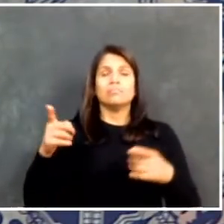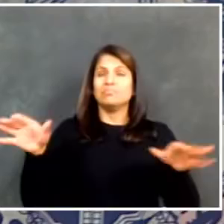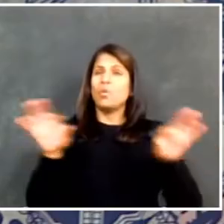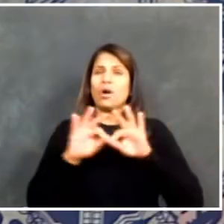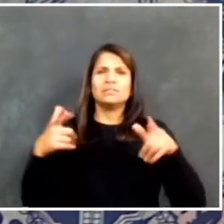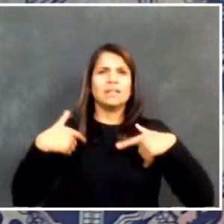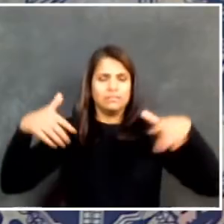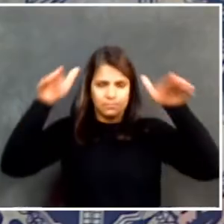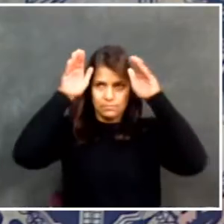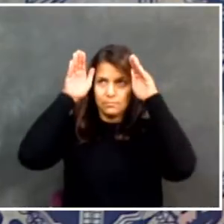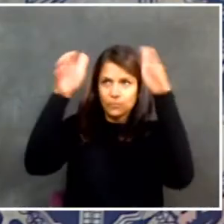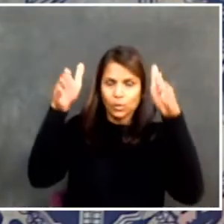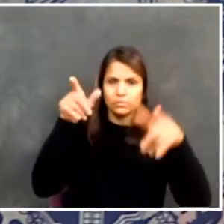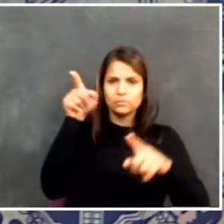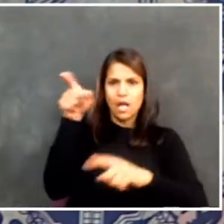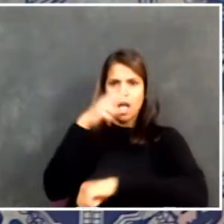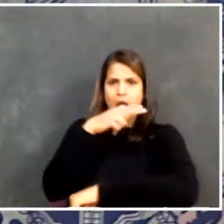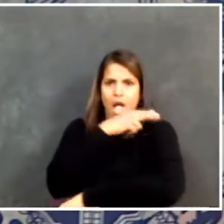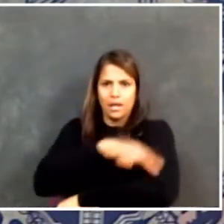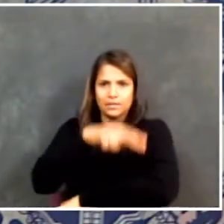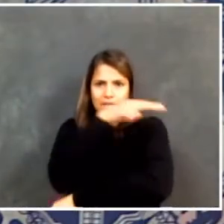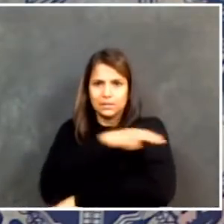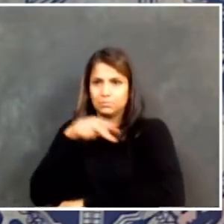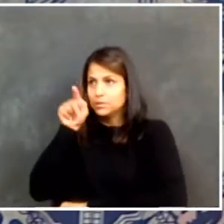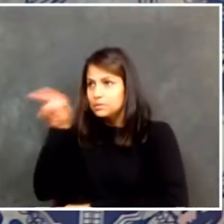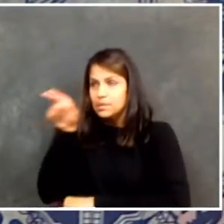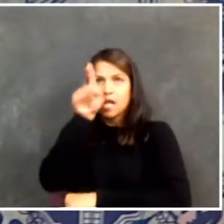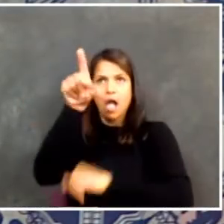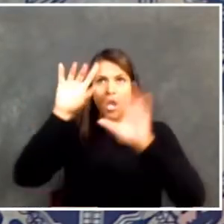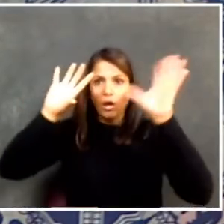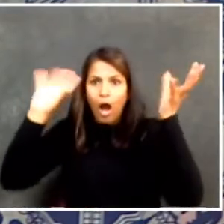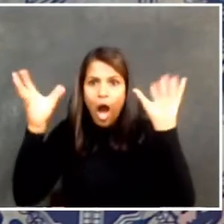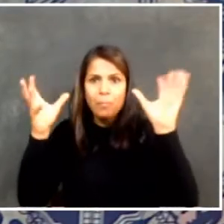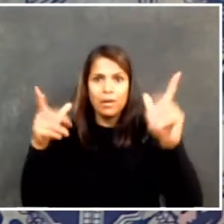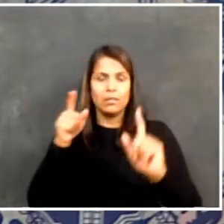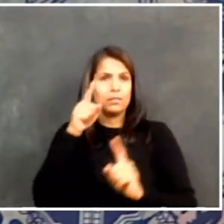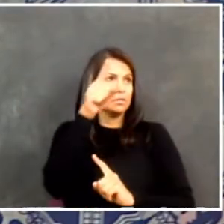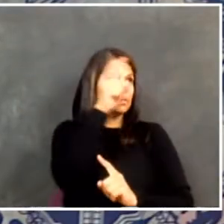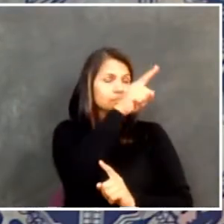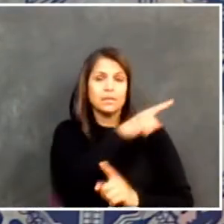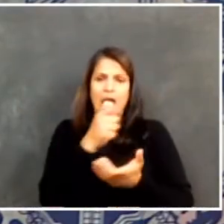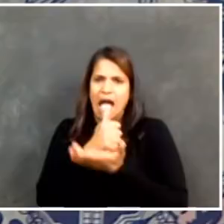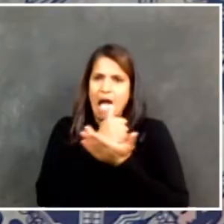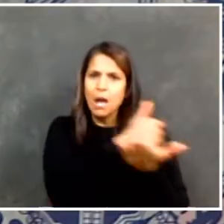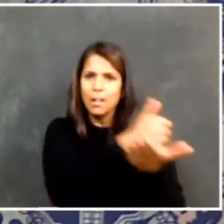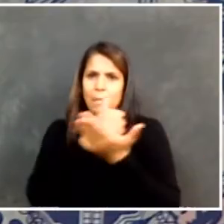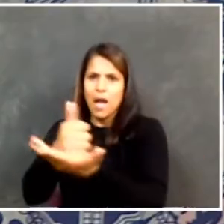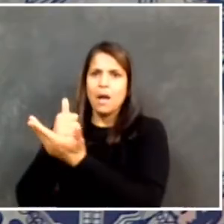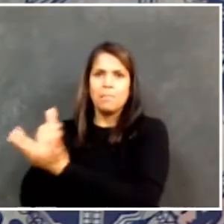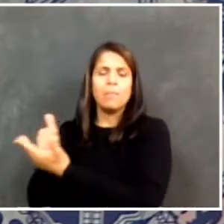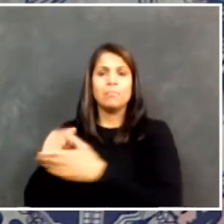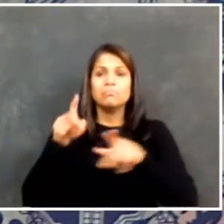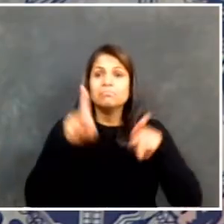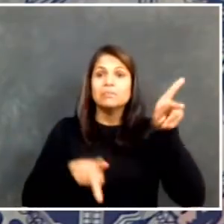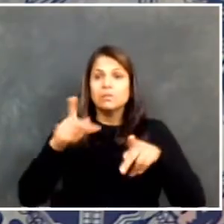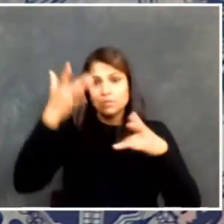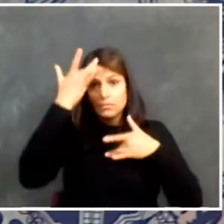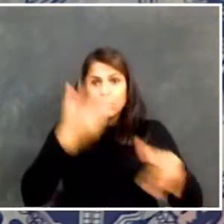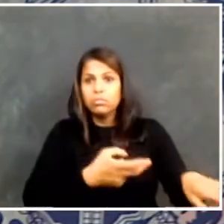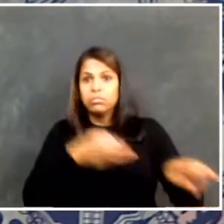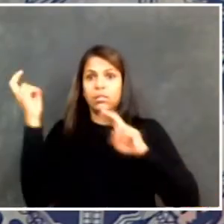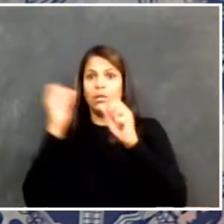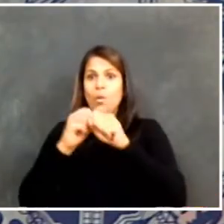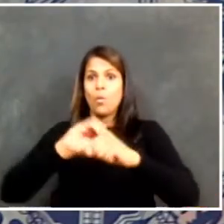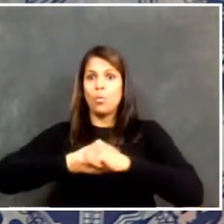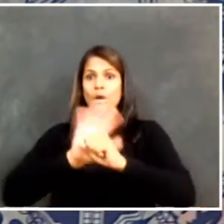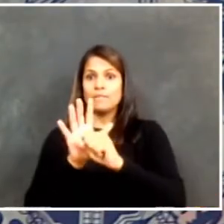lost personnel, get new personnel in. I've asked this of Dr. Mitch Katz, the head of our public hospitals. They've borne the brunt.